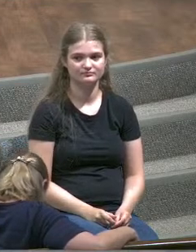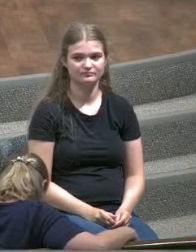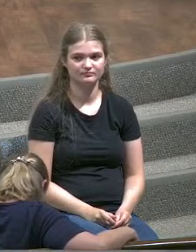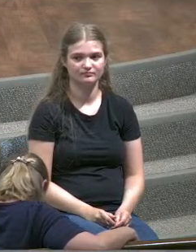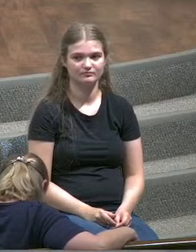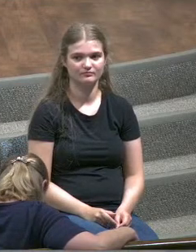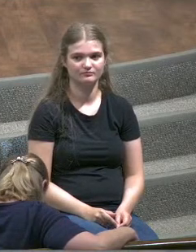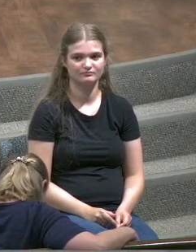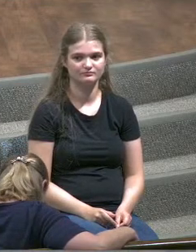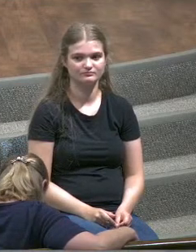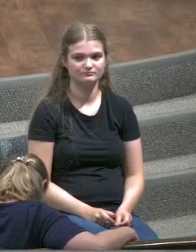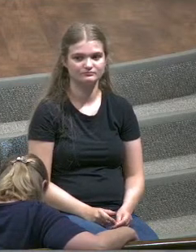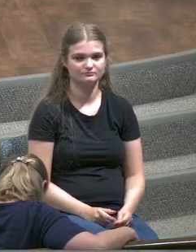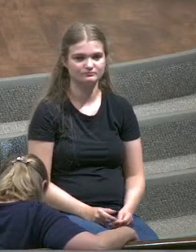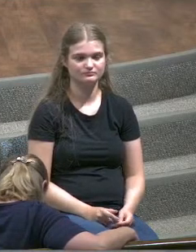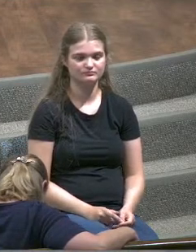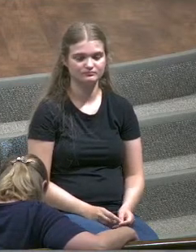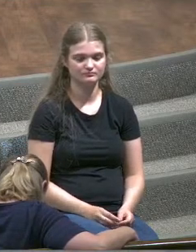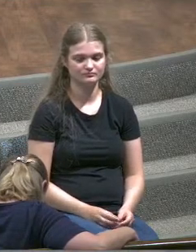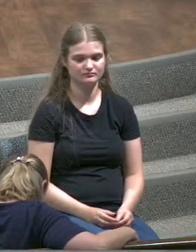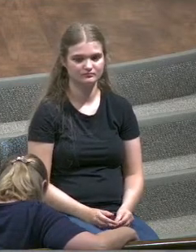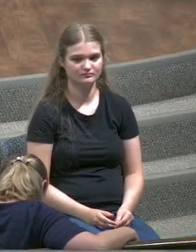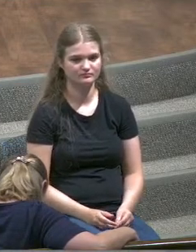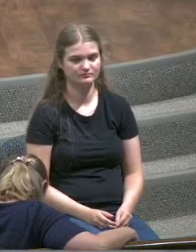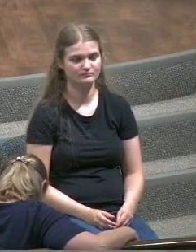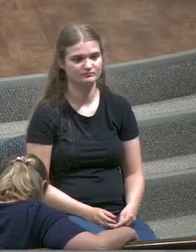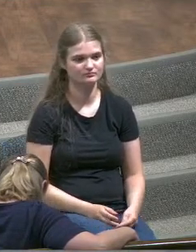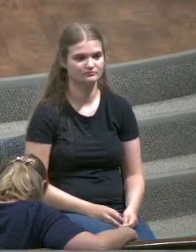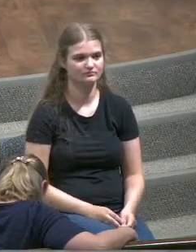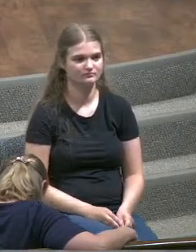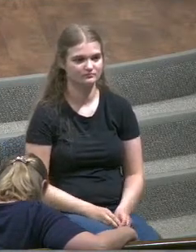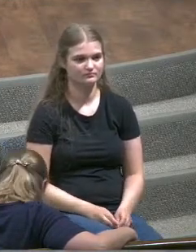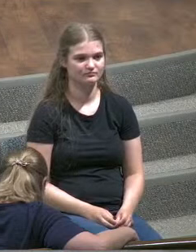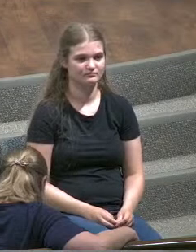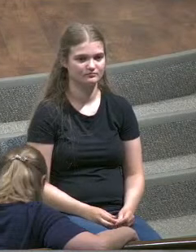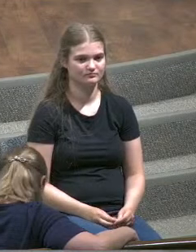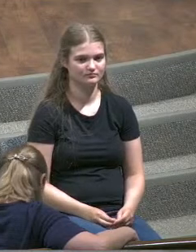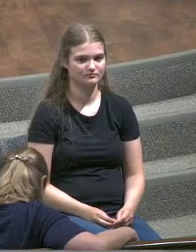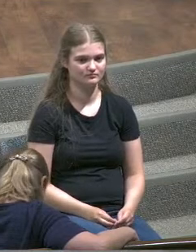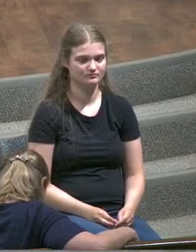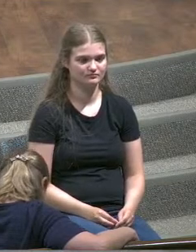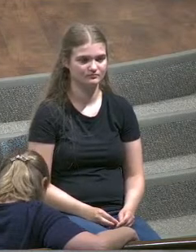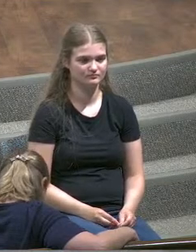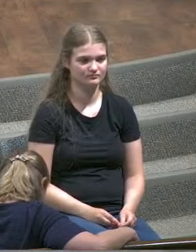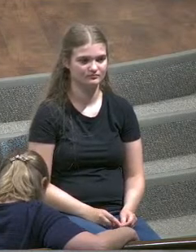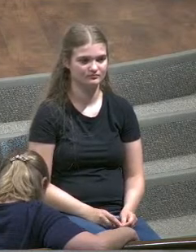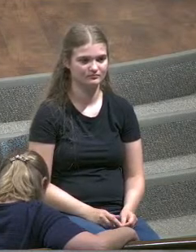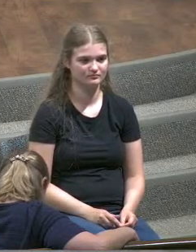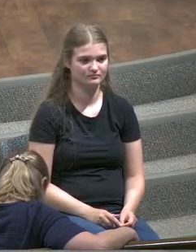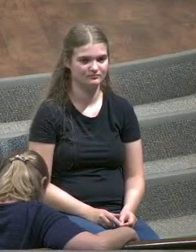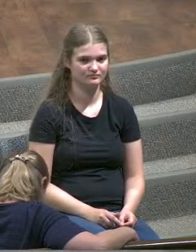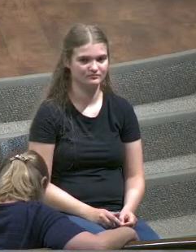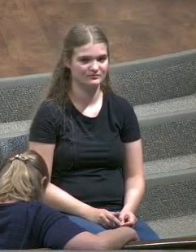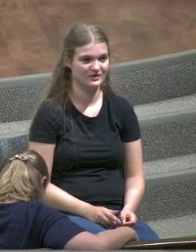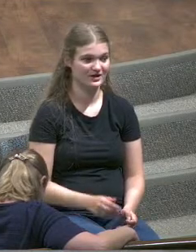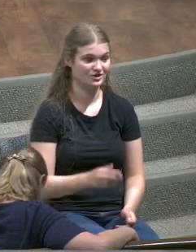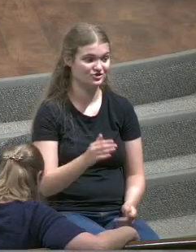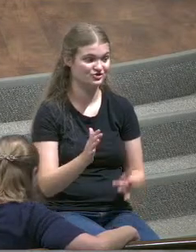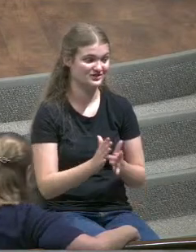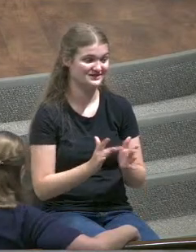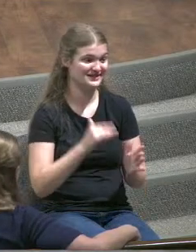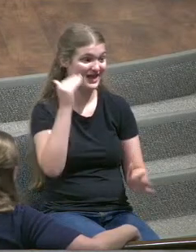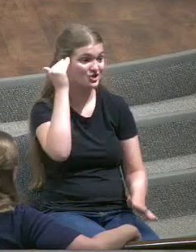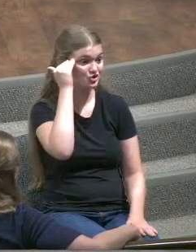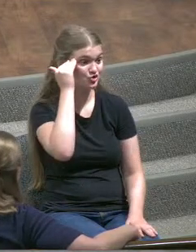his spirit that they thus question within themselves, that's a fancy way of saying he knew what they were